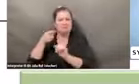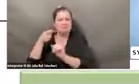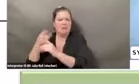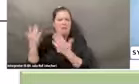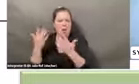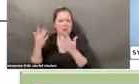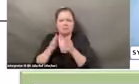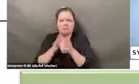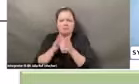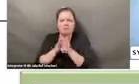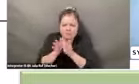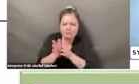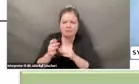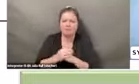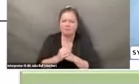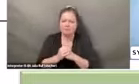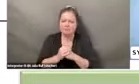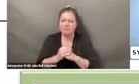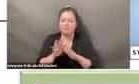partner countries,